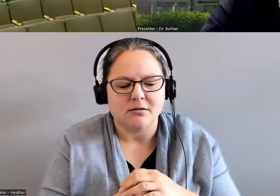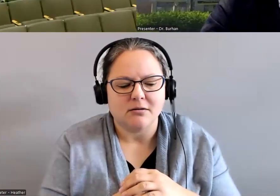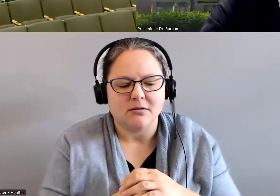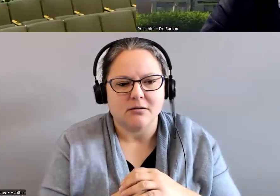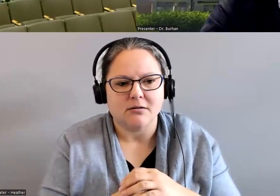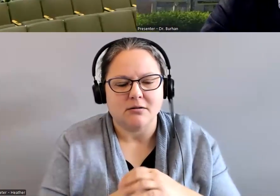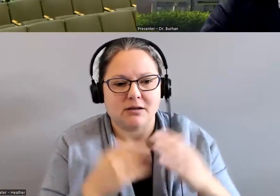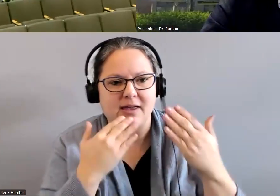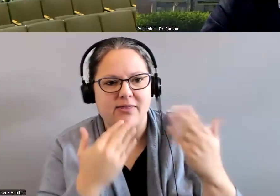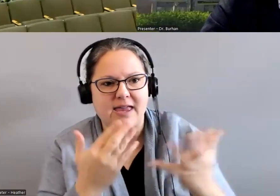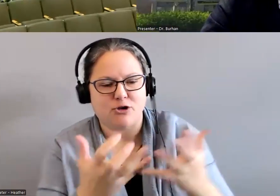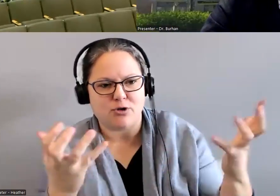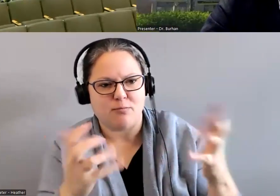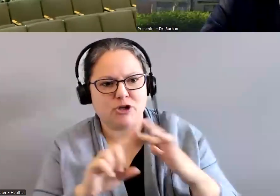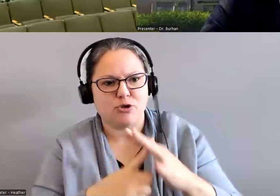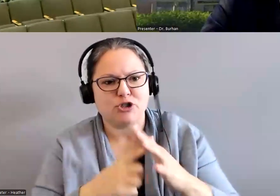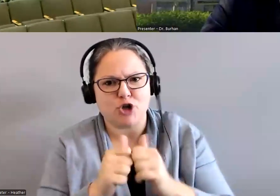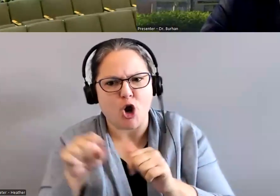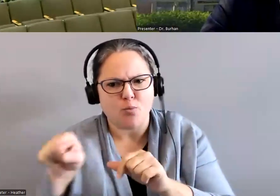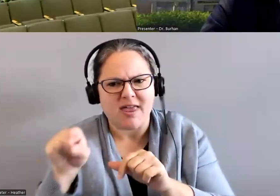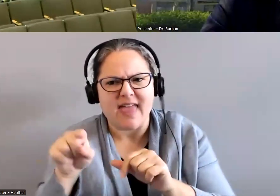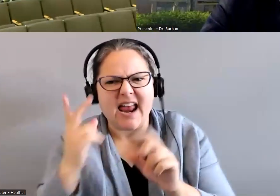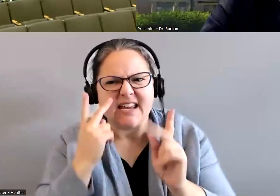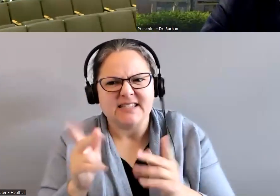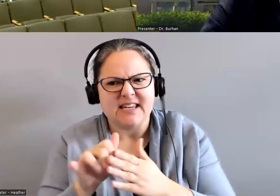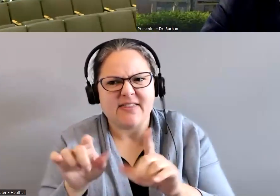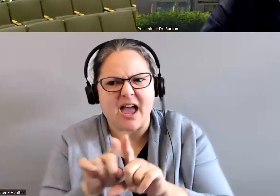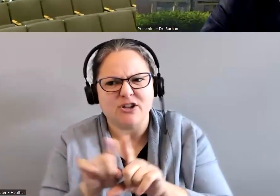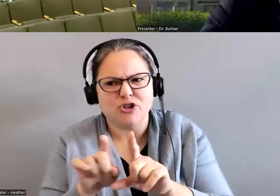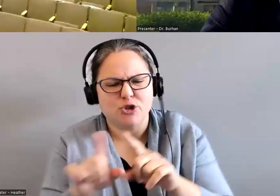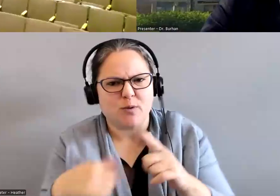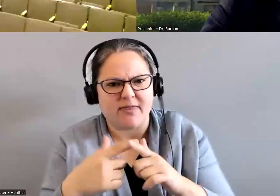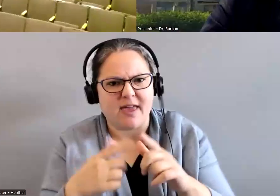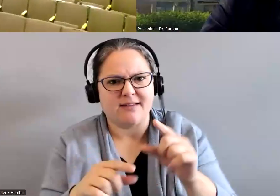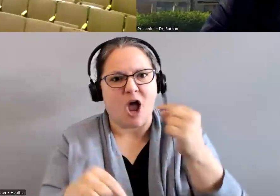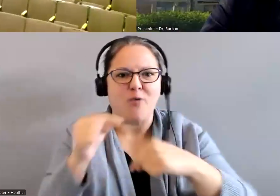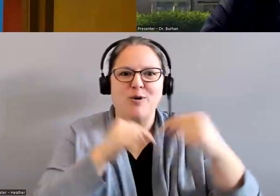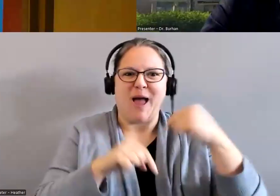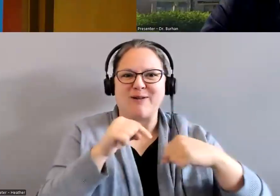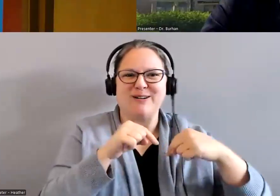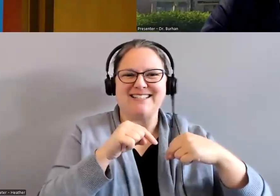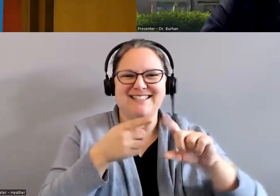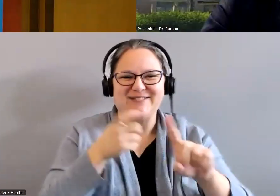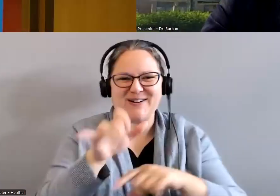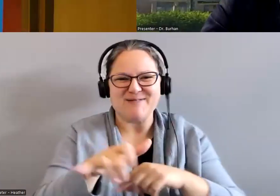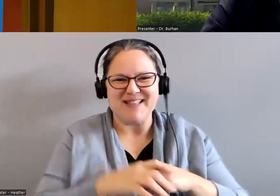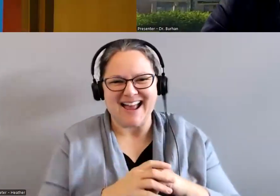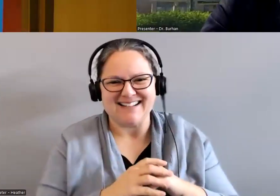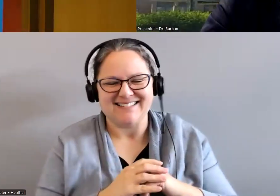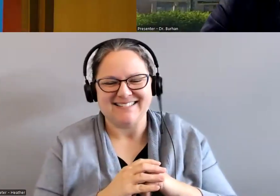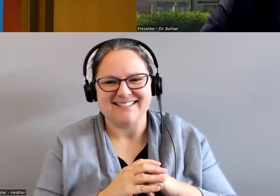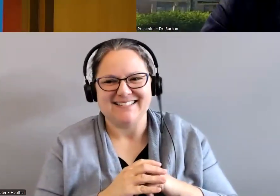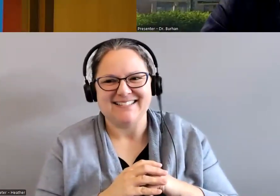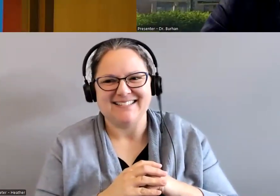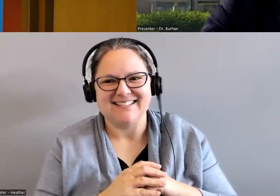Thank you so much. You can go ahead and start with Dr. Conwell's question. I can see that as well, and then I'll work backwards to the other one after you've concluded then.